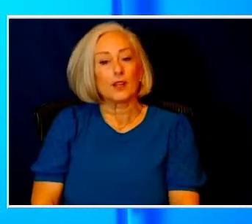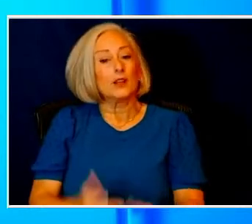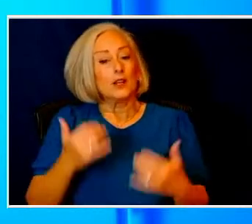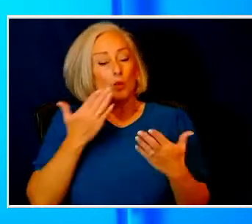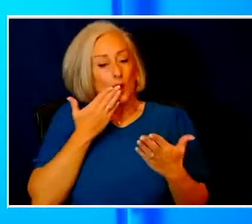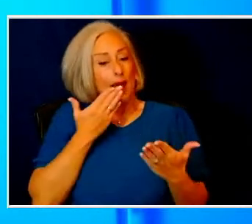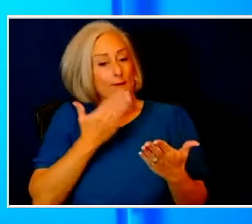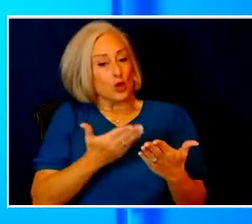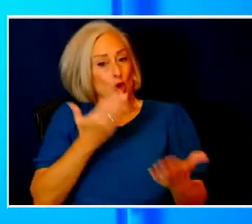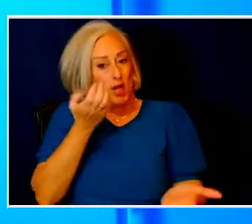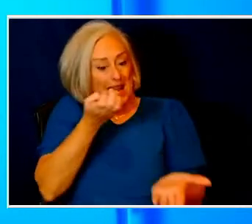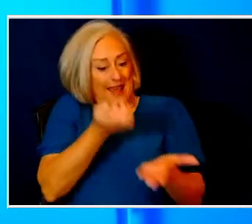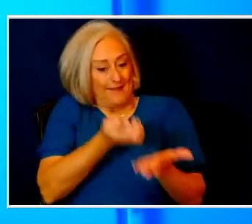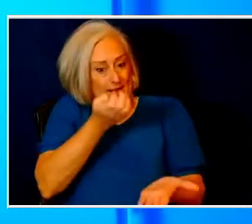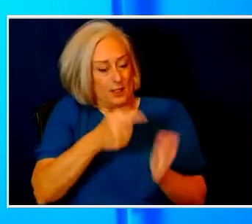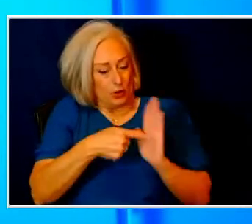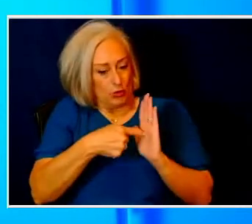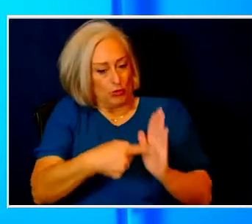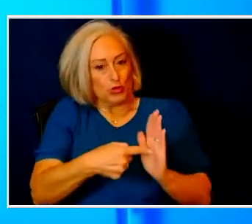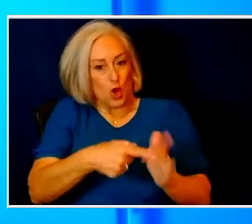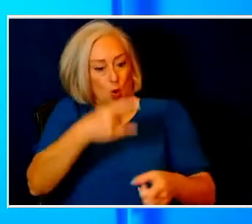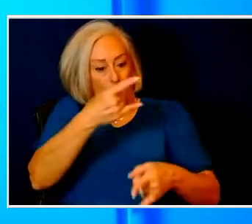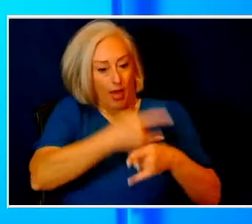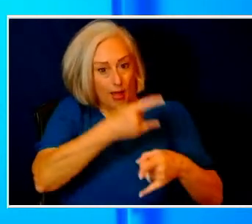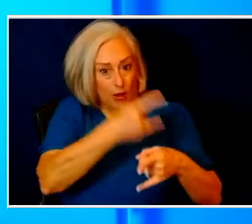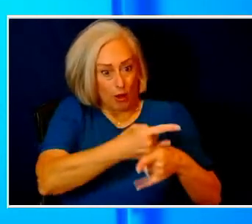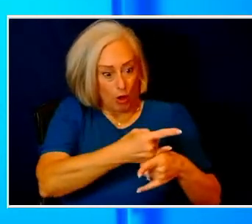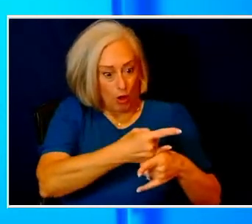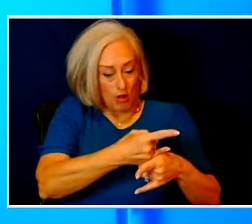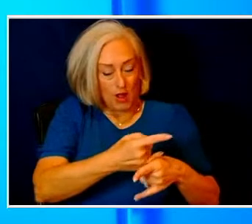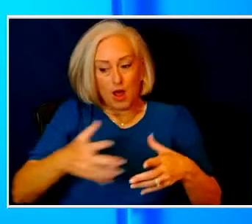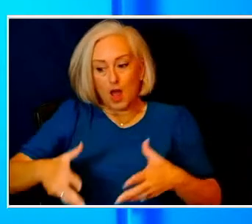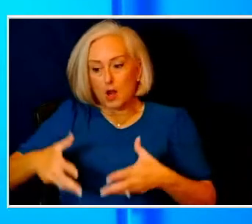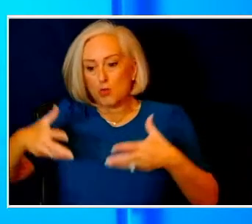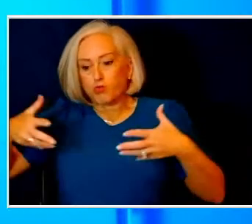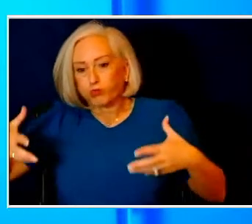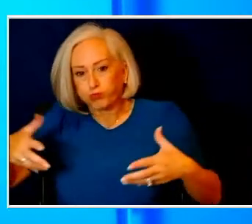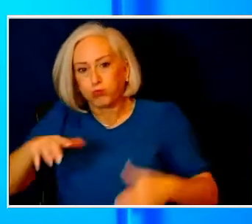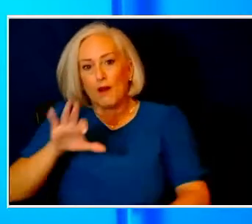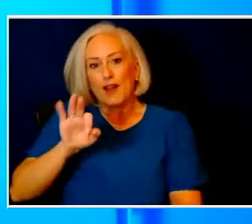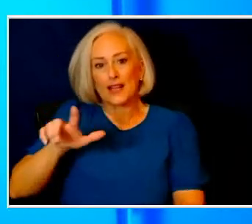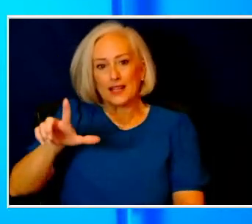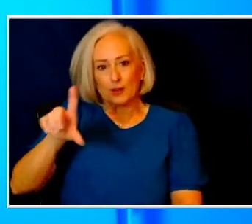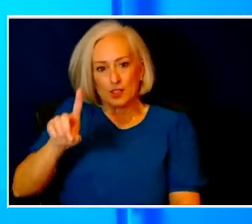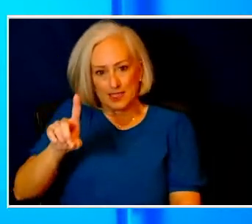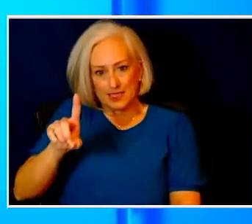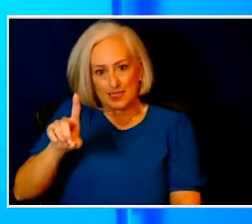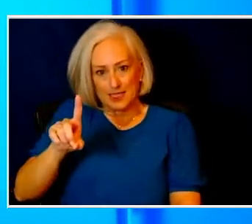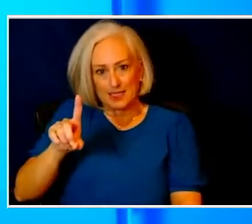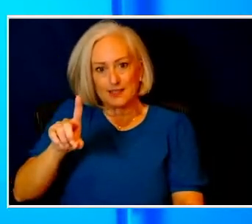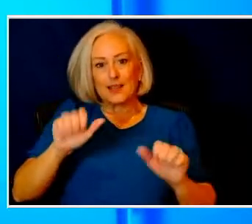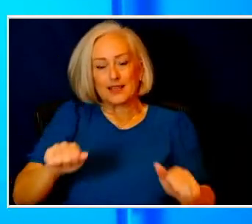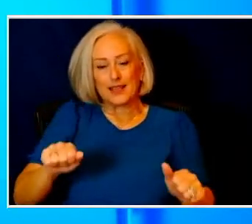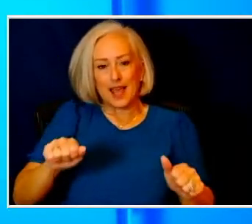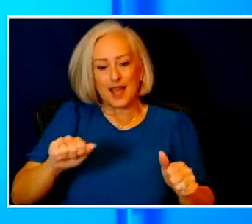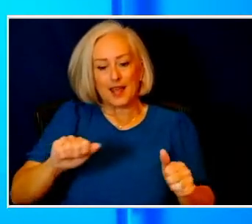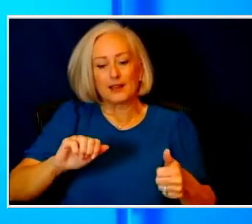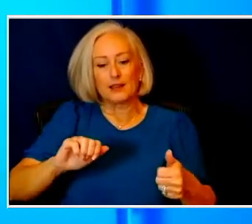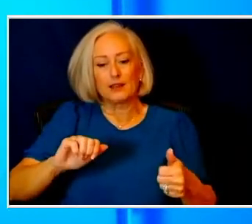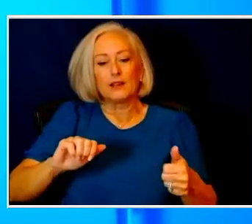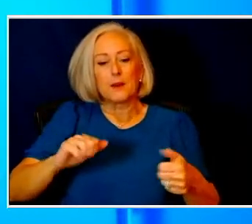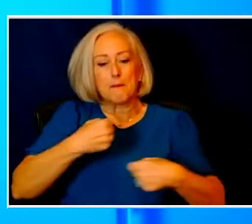both alcohol and obesity-related fatty liver can make each other worse, and we strongly